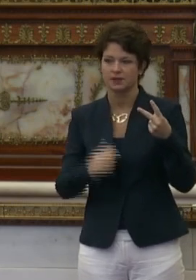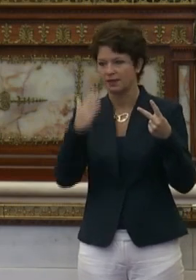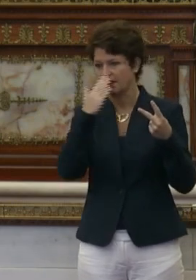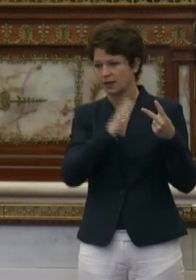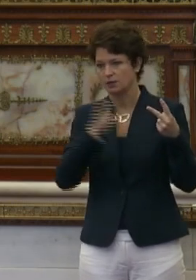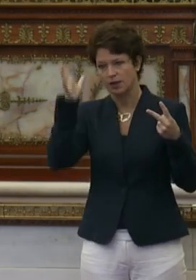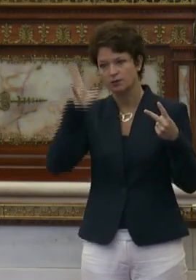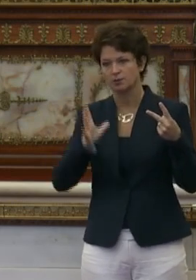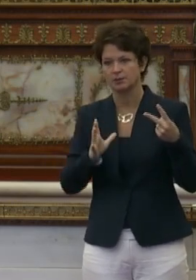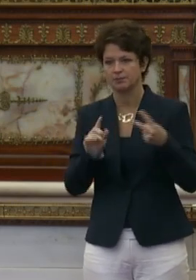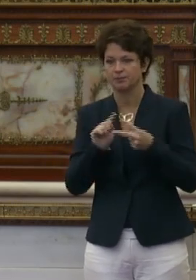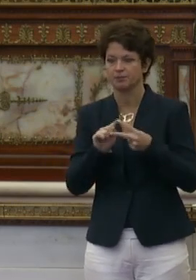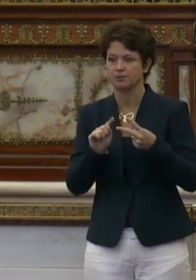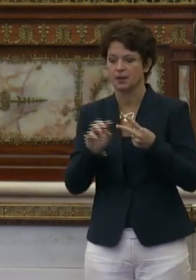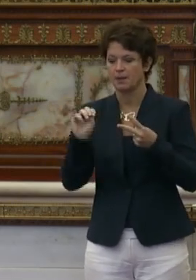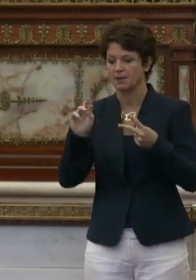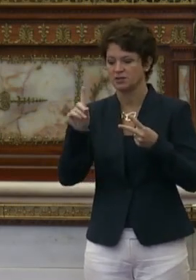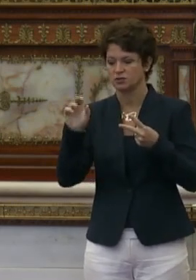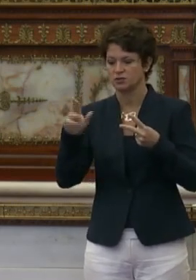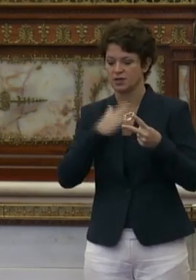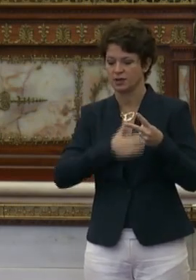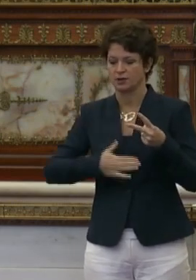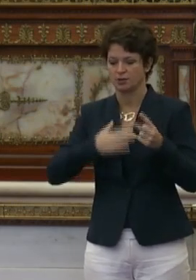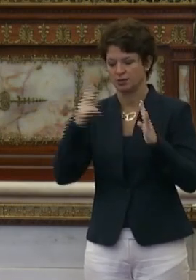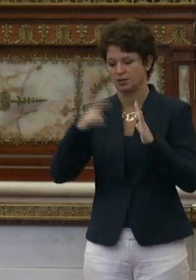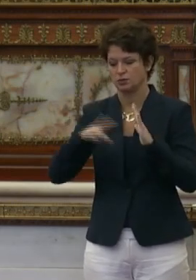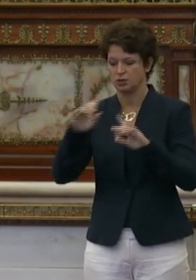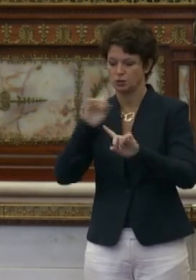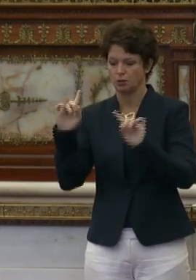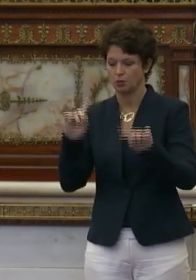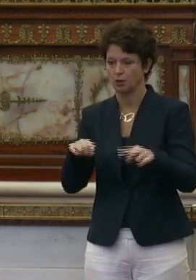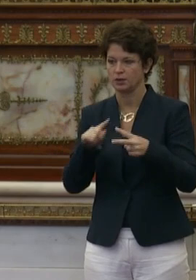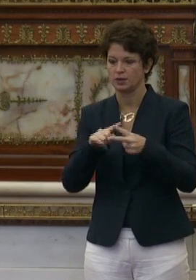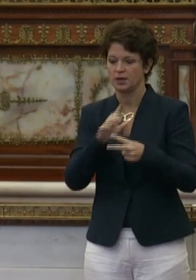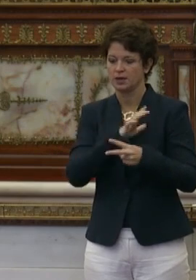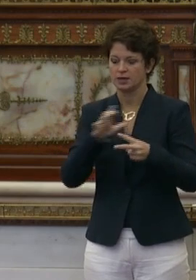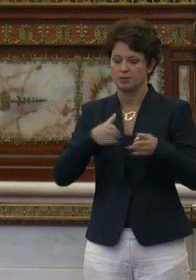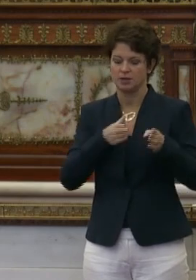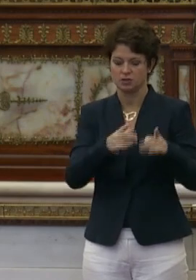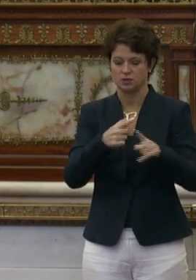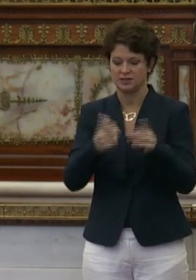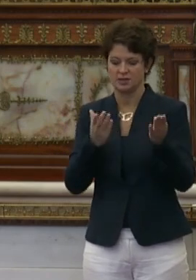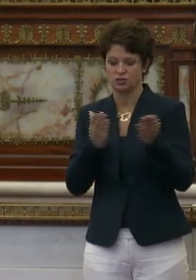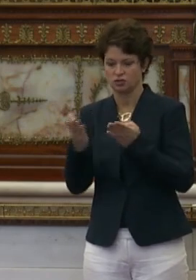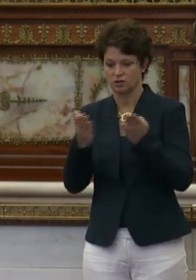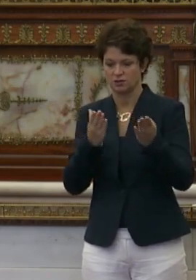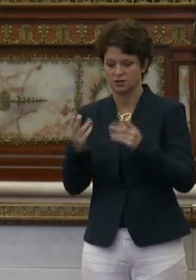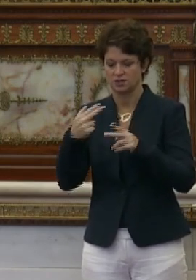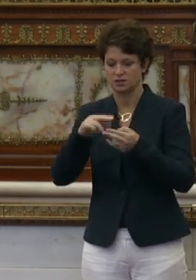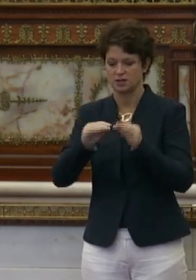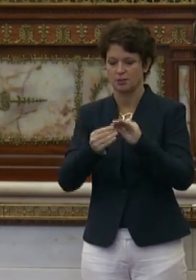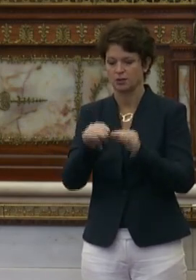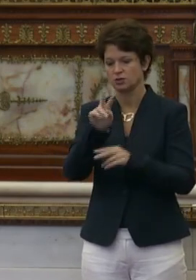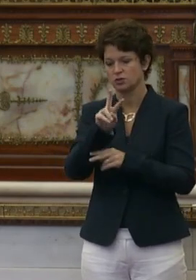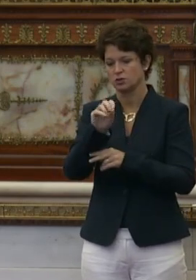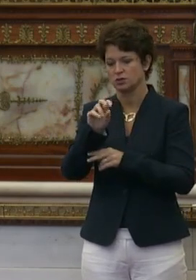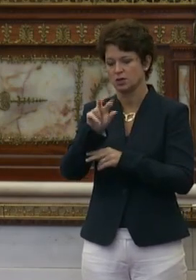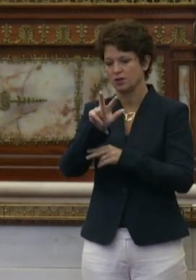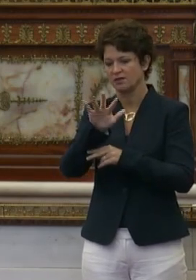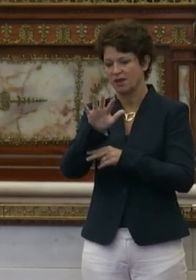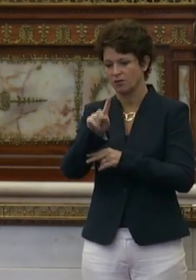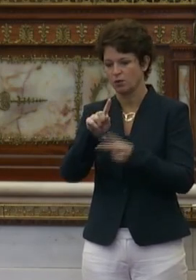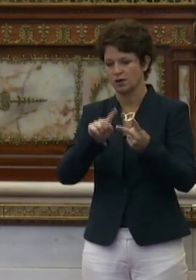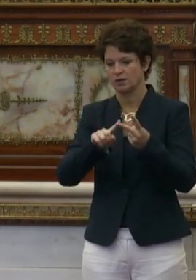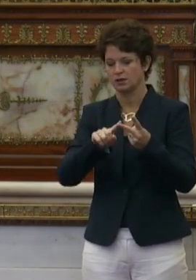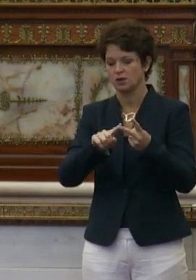Councilman. Mr. Decker, please read their report. The Committee on Streets and Services, to which is referred Bill Number